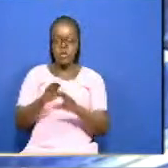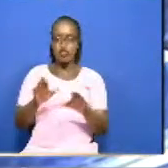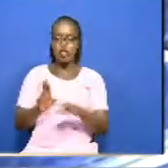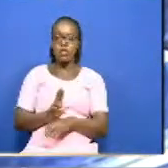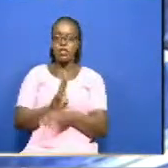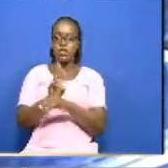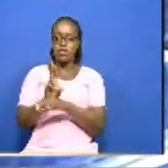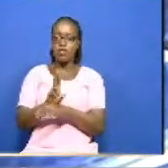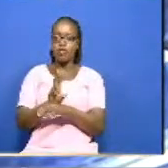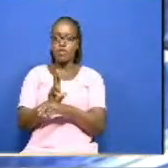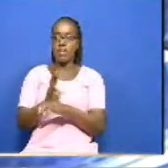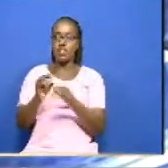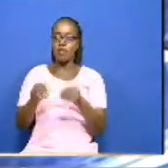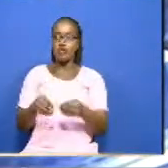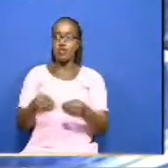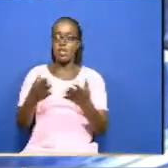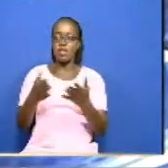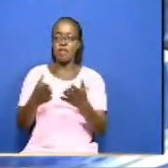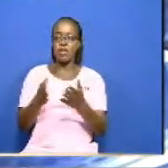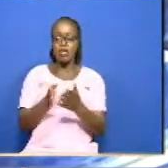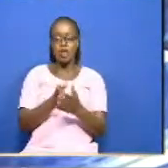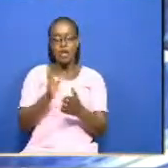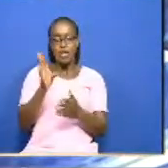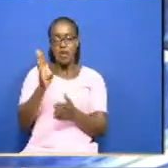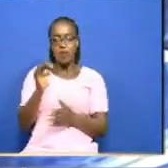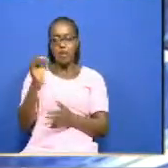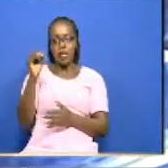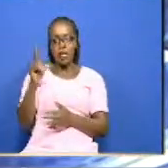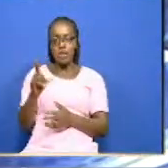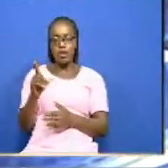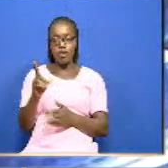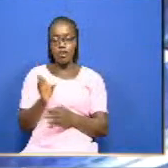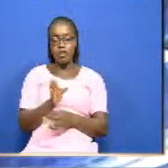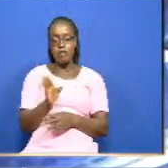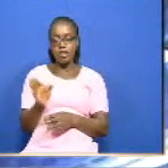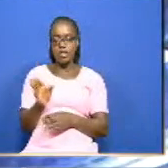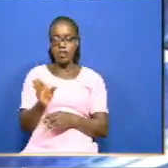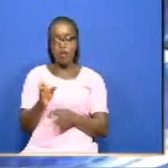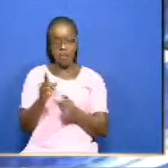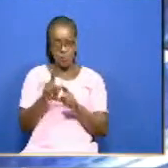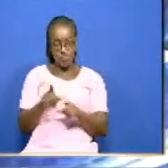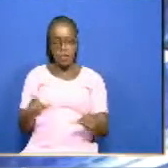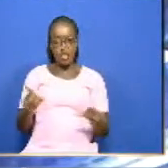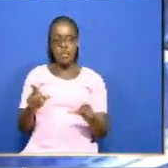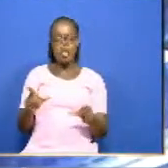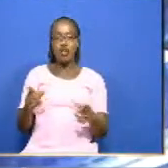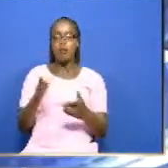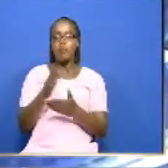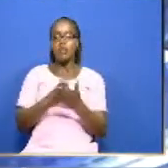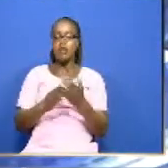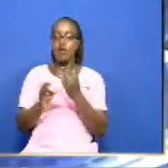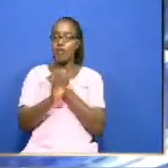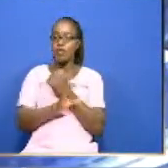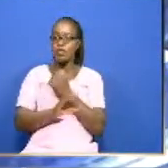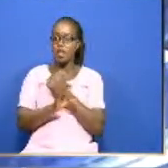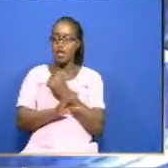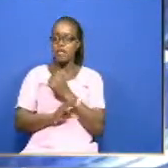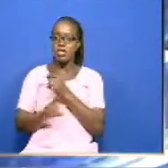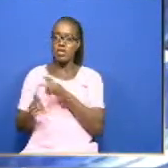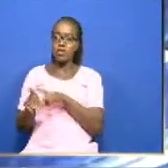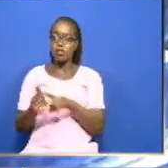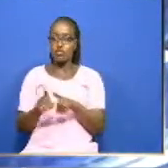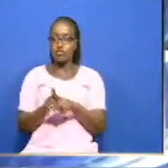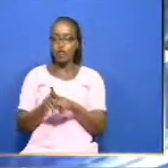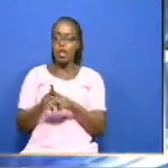usefulness, productivity and biodiversity of land in most of the arid and semi-arid parts of the country. Pelum has